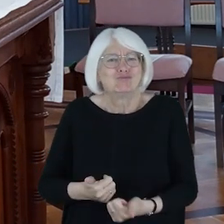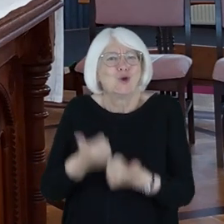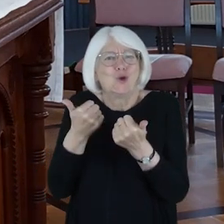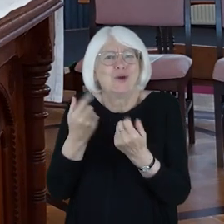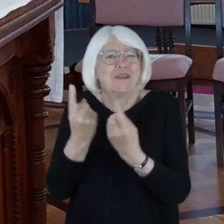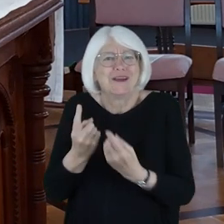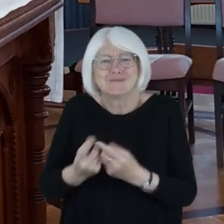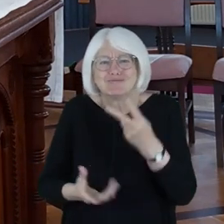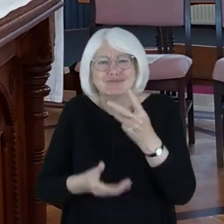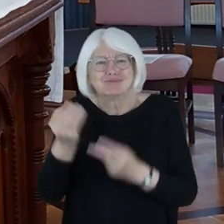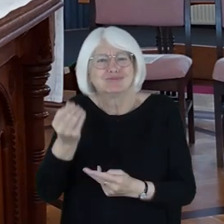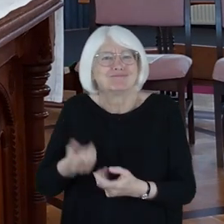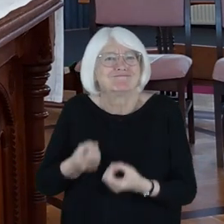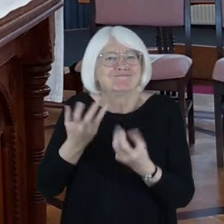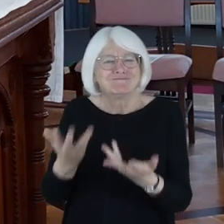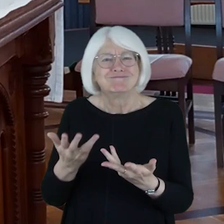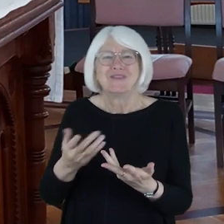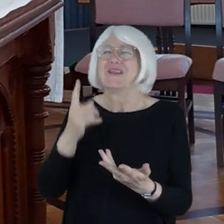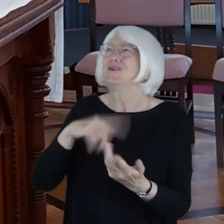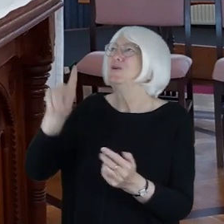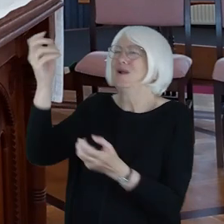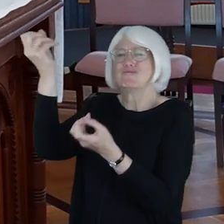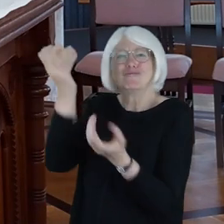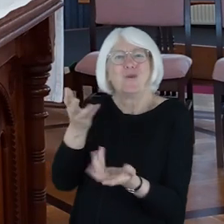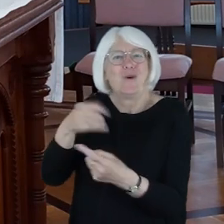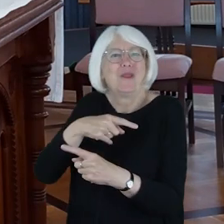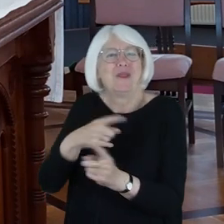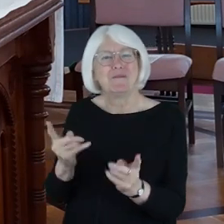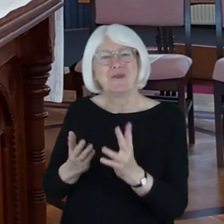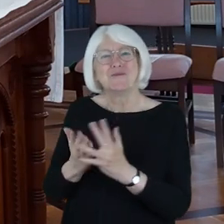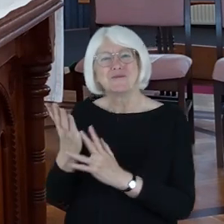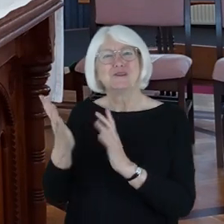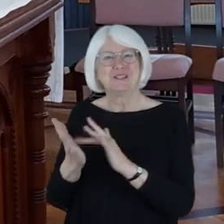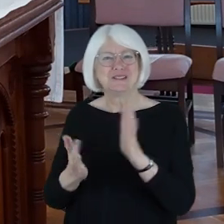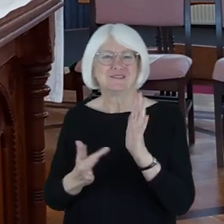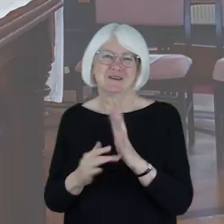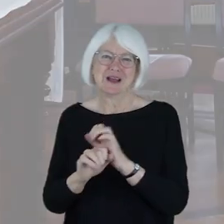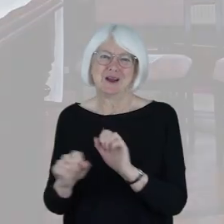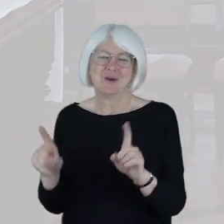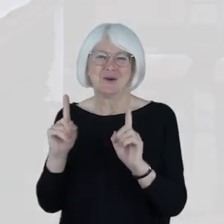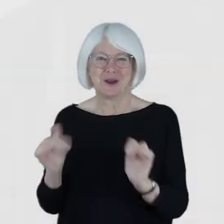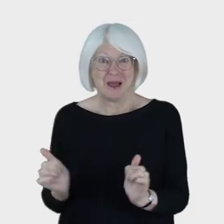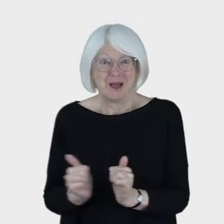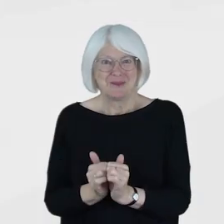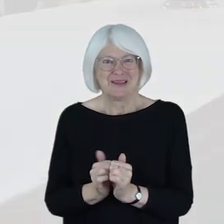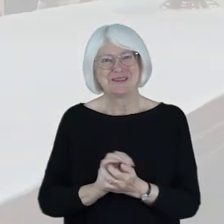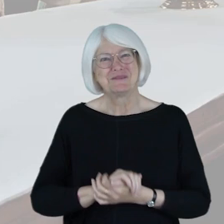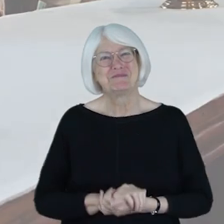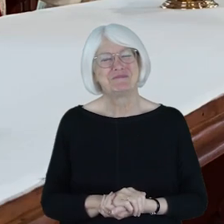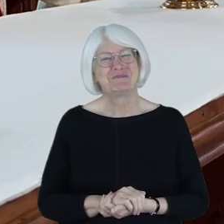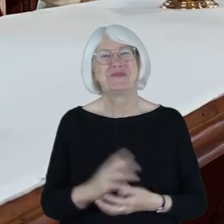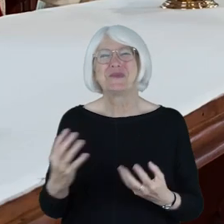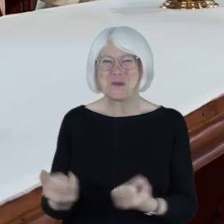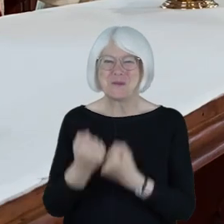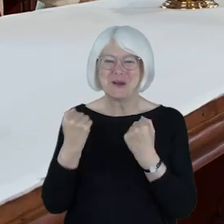may by you be plenteously rewarded, through Jesus Christ our Lord. Amen.